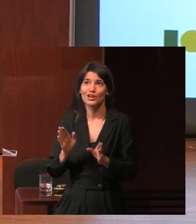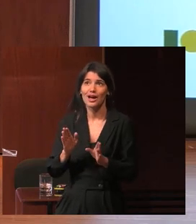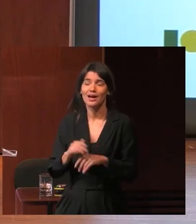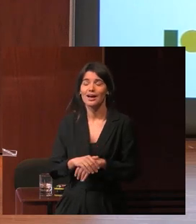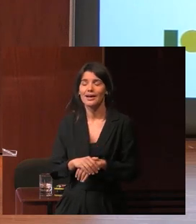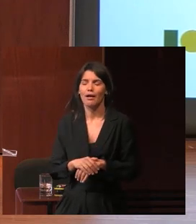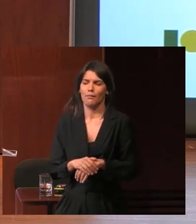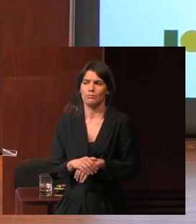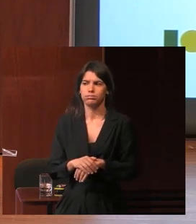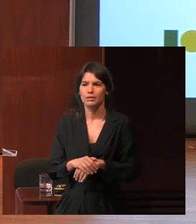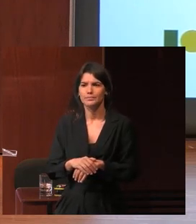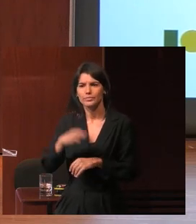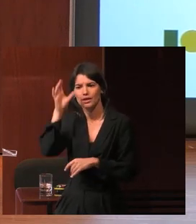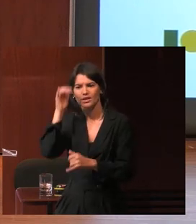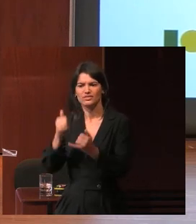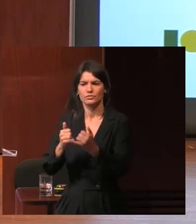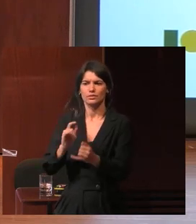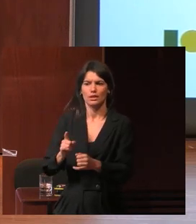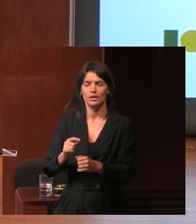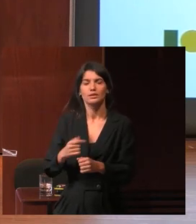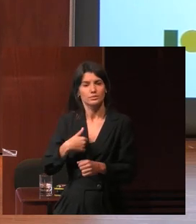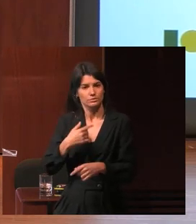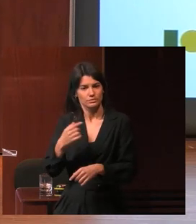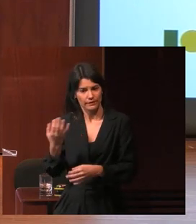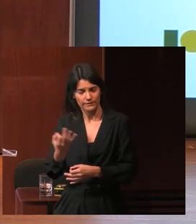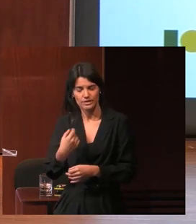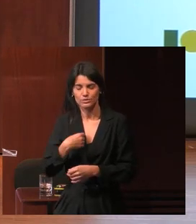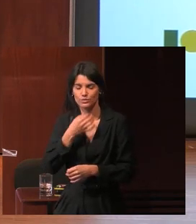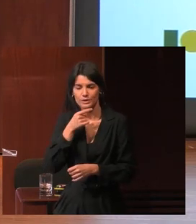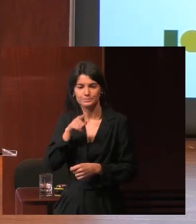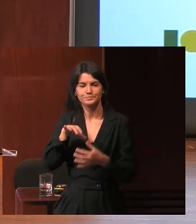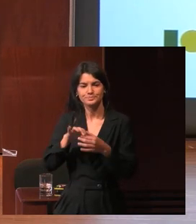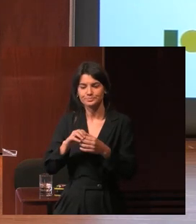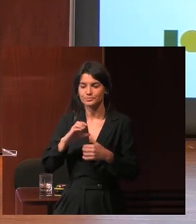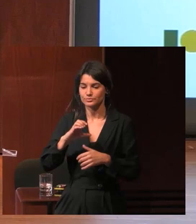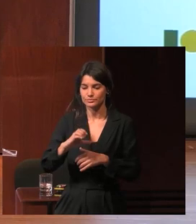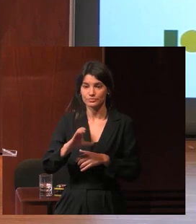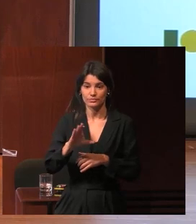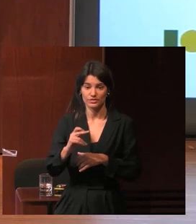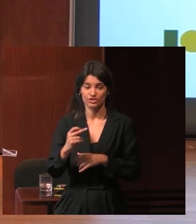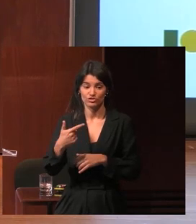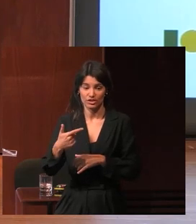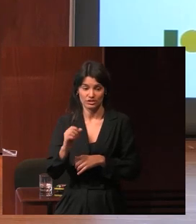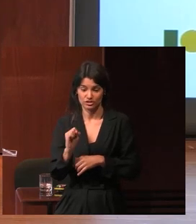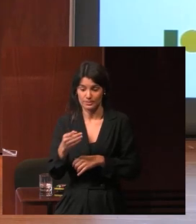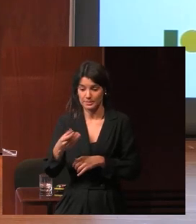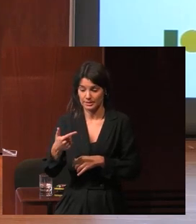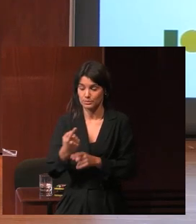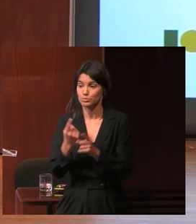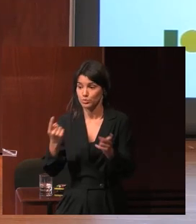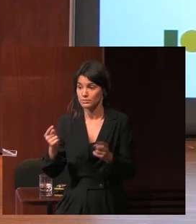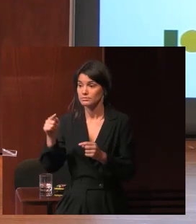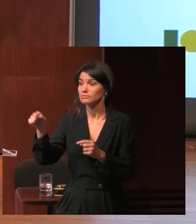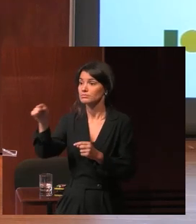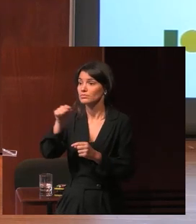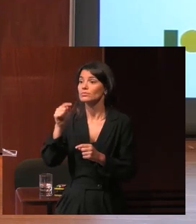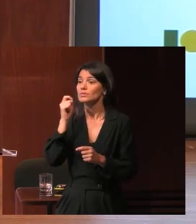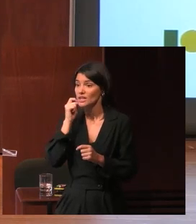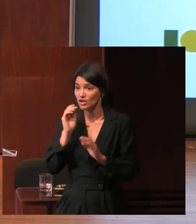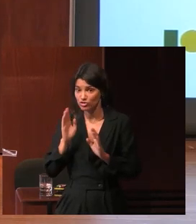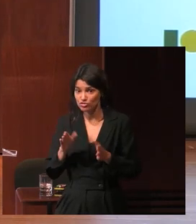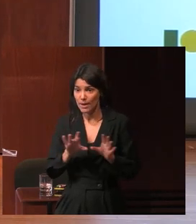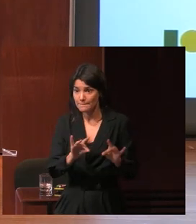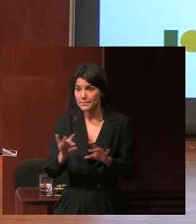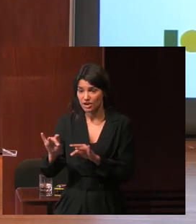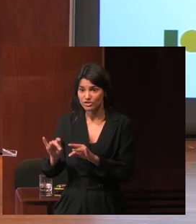ChatGPT. Because ChatGPT, who of you already met ChatGPT? Who